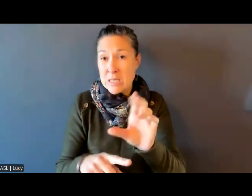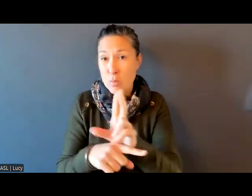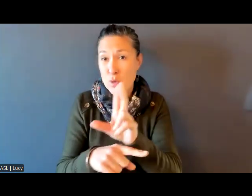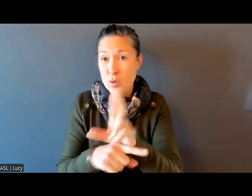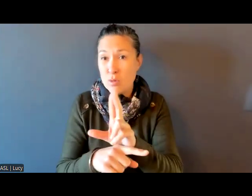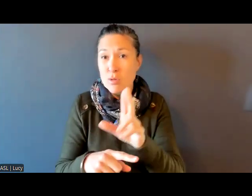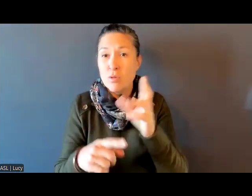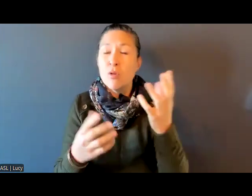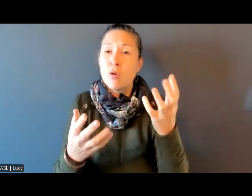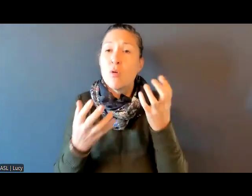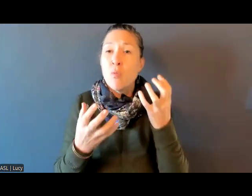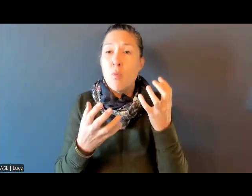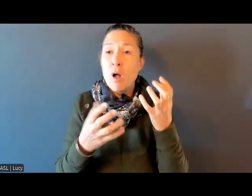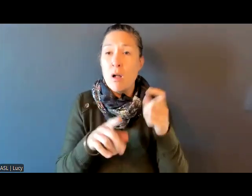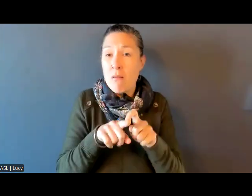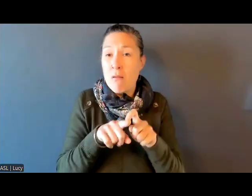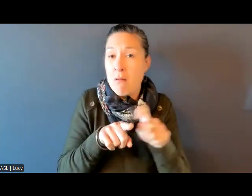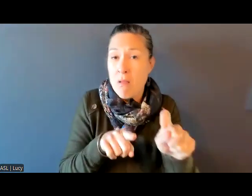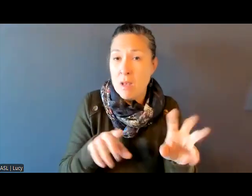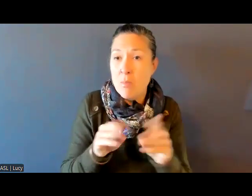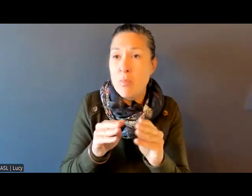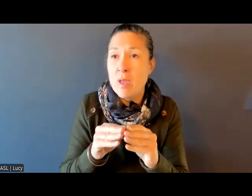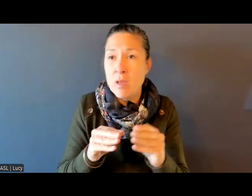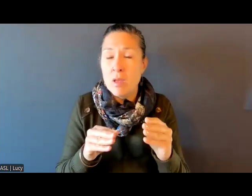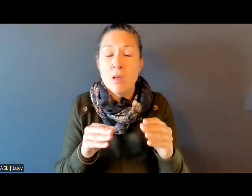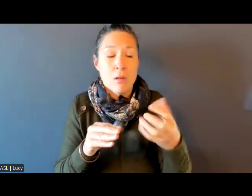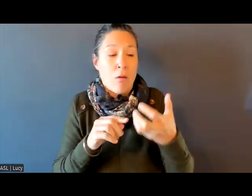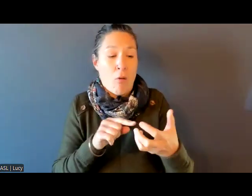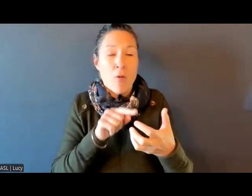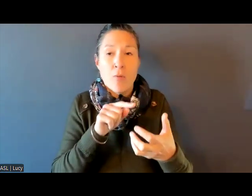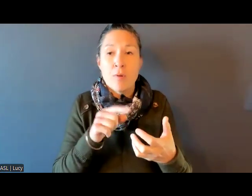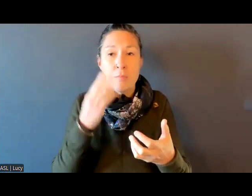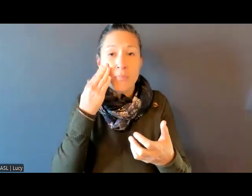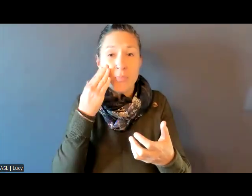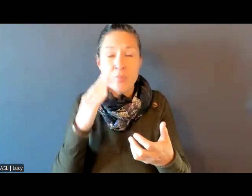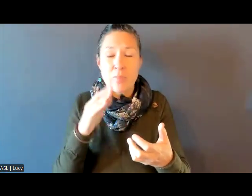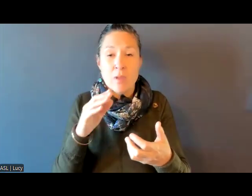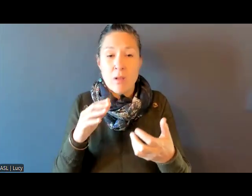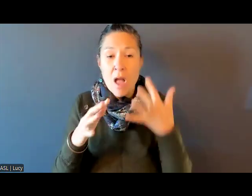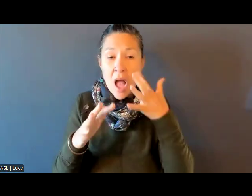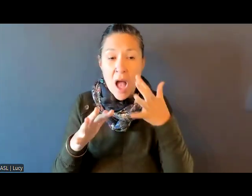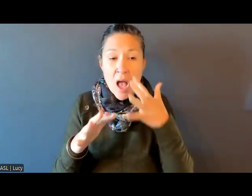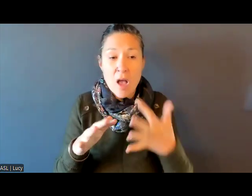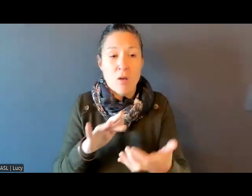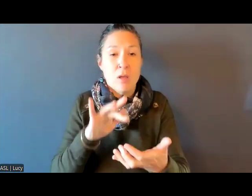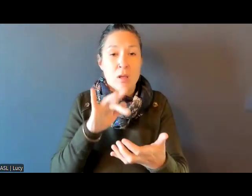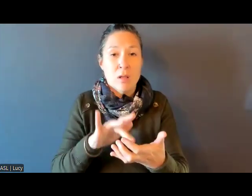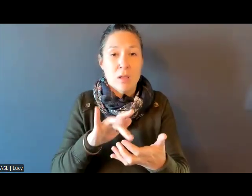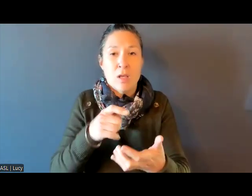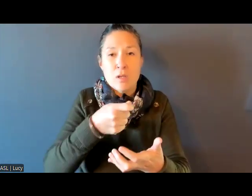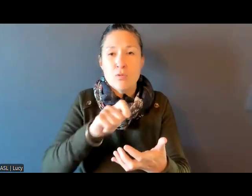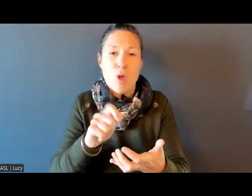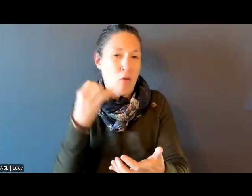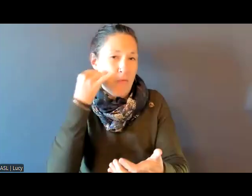for this meeting, please click on the small arrow next to the audio settings icon, select Switch to Phone Audio, and follow the